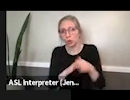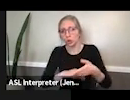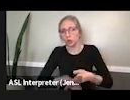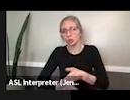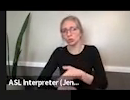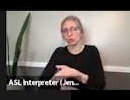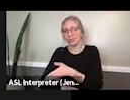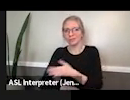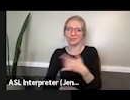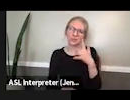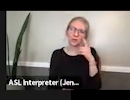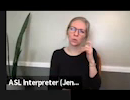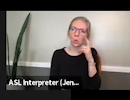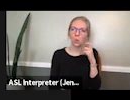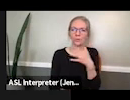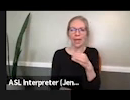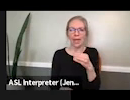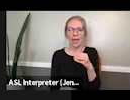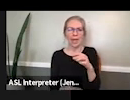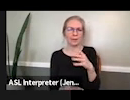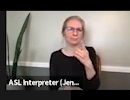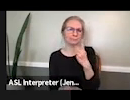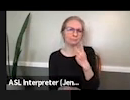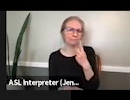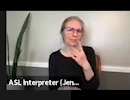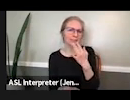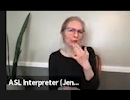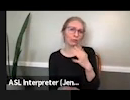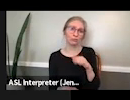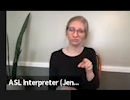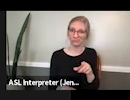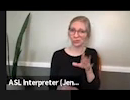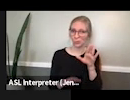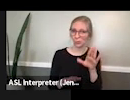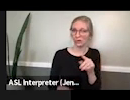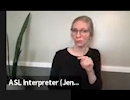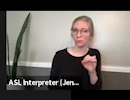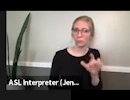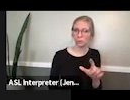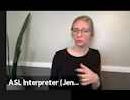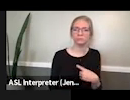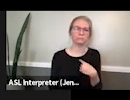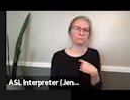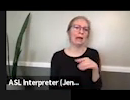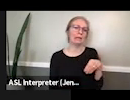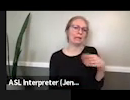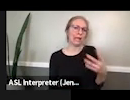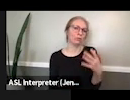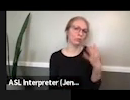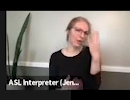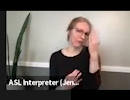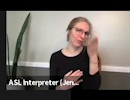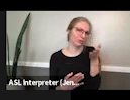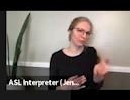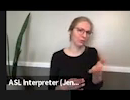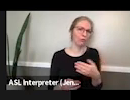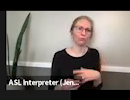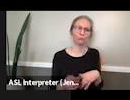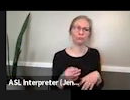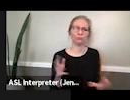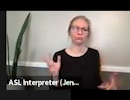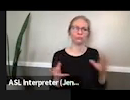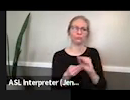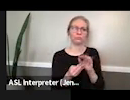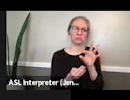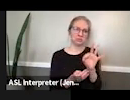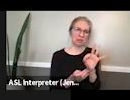salmon color. It's a wonderful tool. I've given you information here. These are the 9